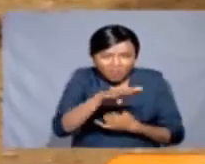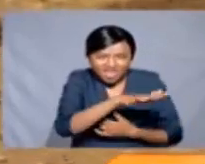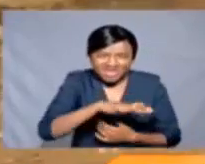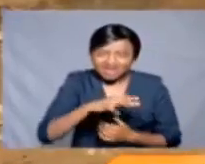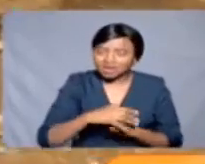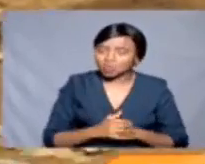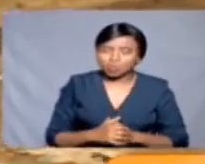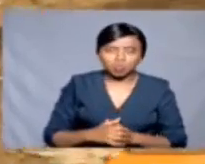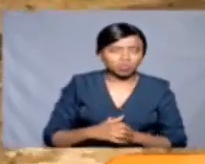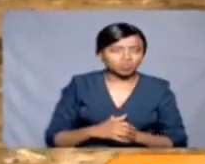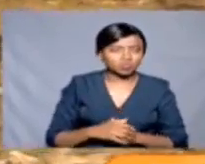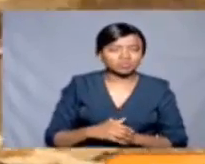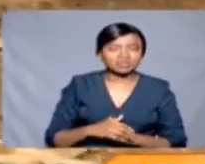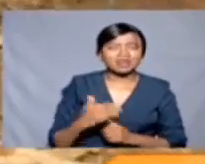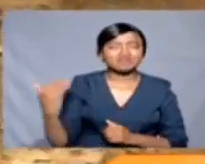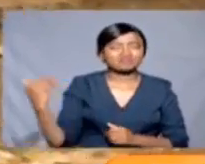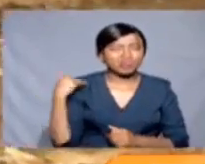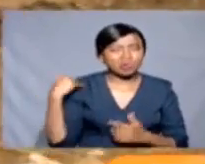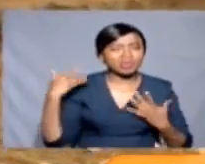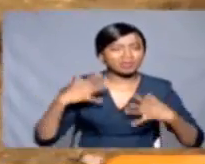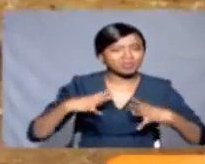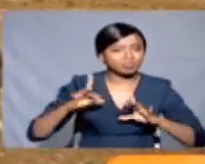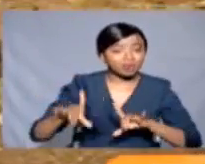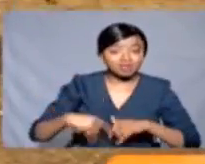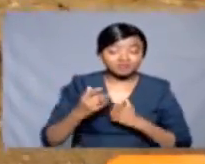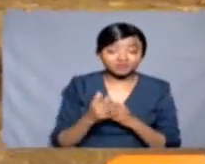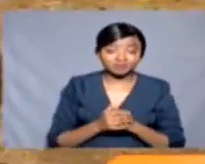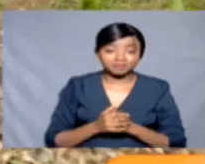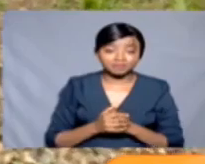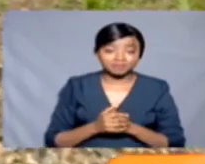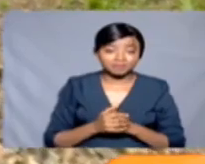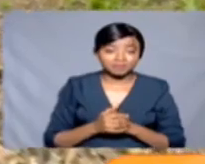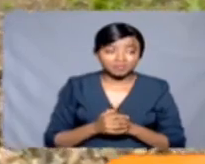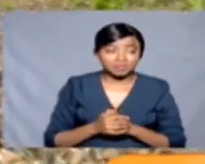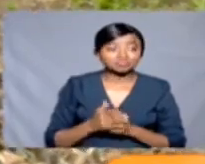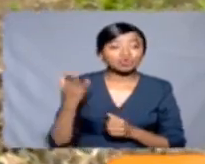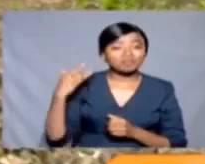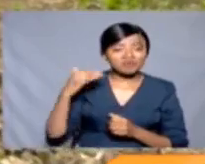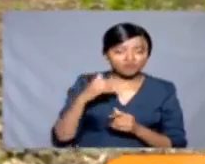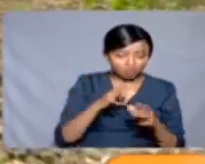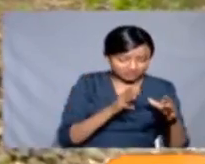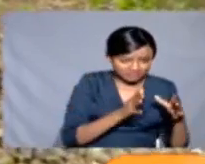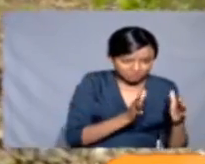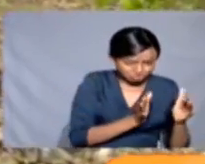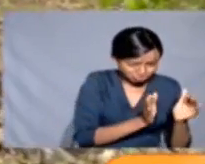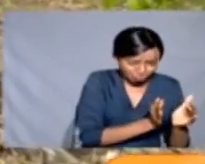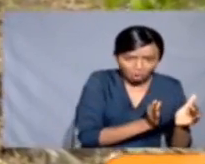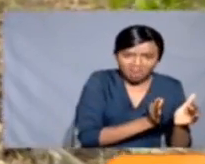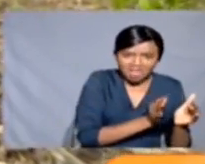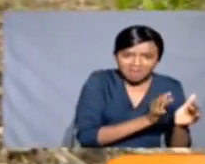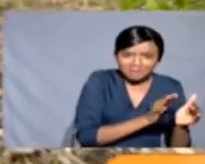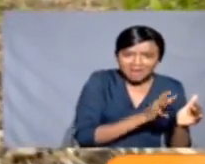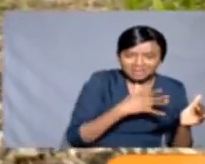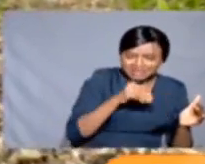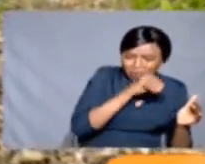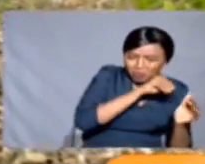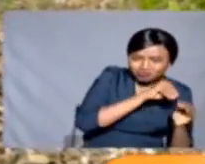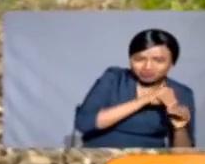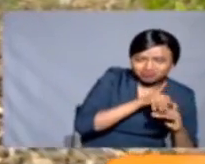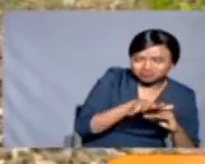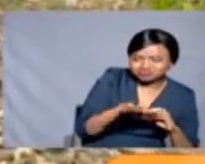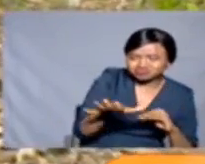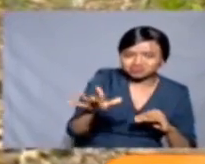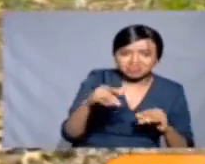to people living in Korogosho. Ilikuwa imesonga kutoka huko ikafika hadi huko. Lakini sasa kwa sasa hii haifanyi sababu viongozi wa church wa